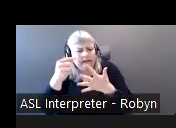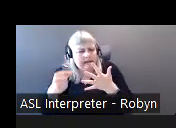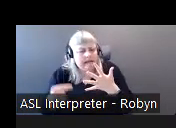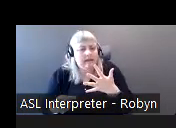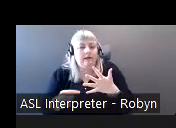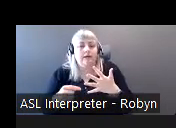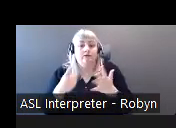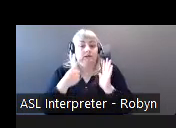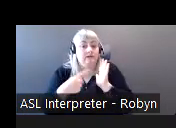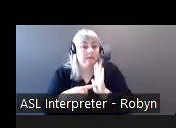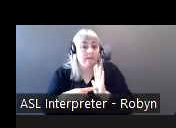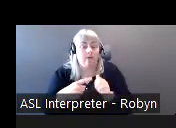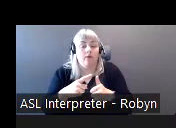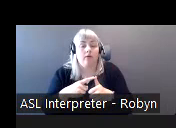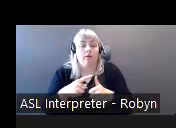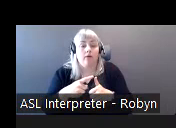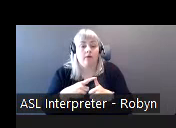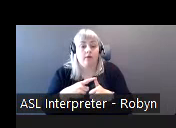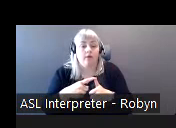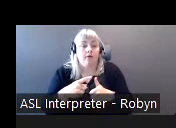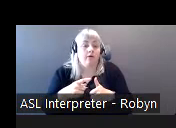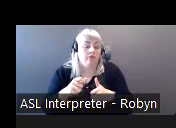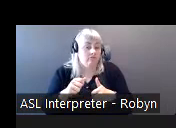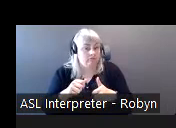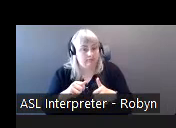such as non-carceral,